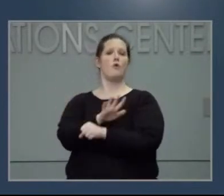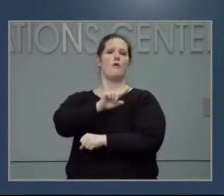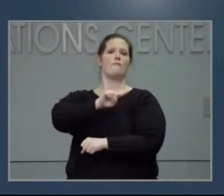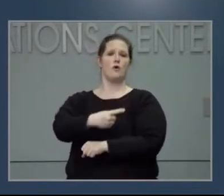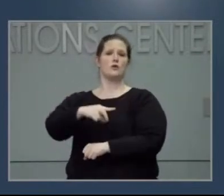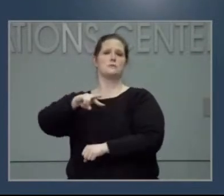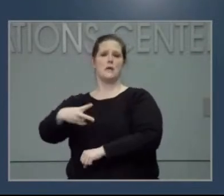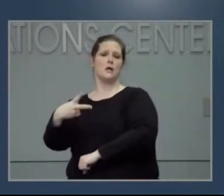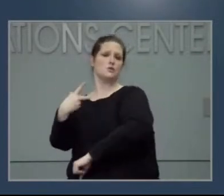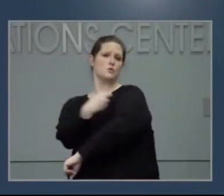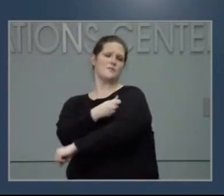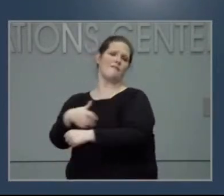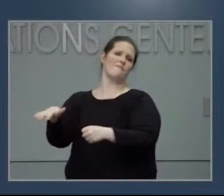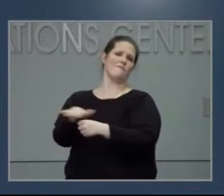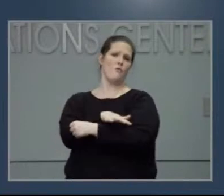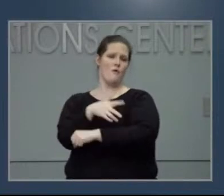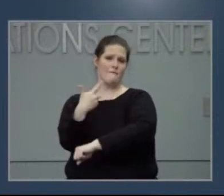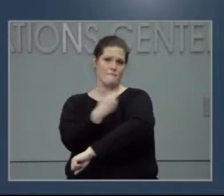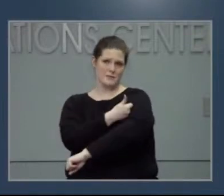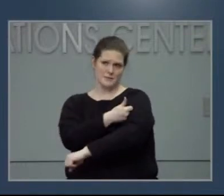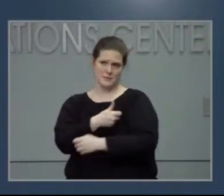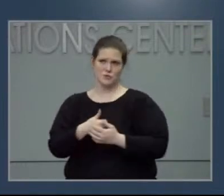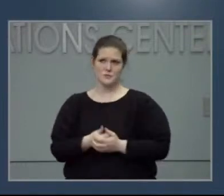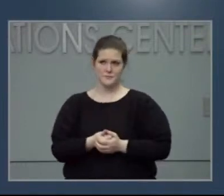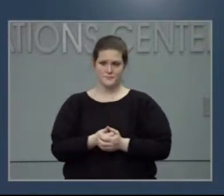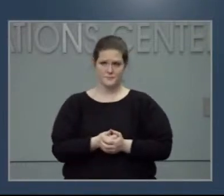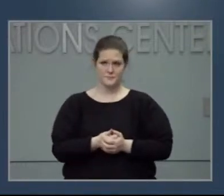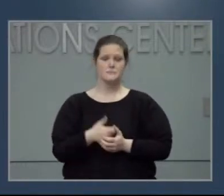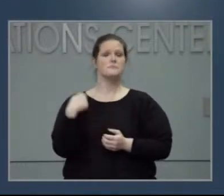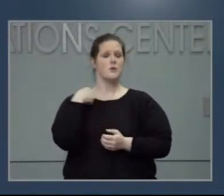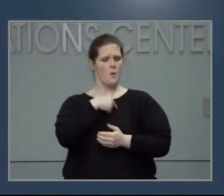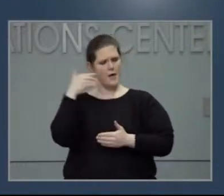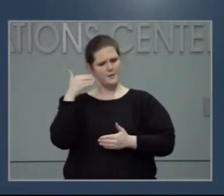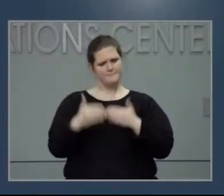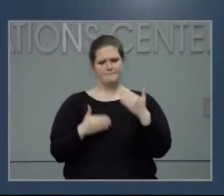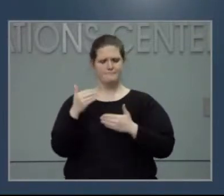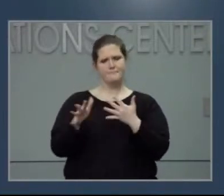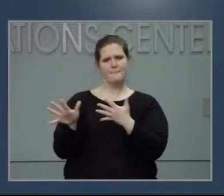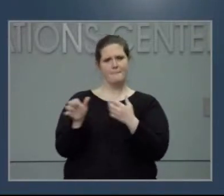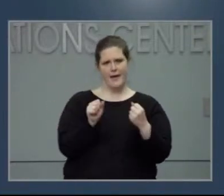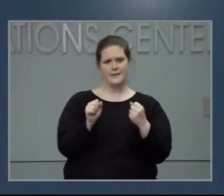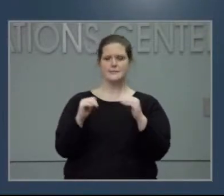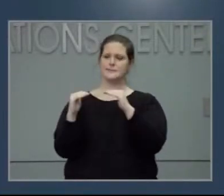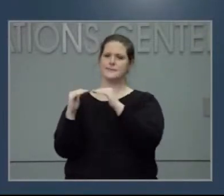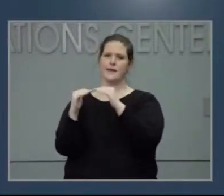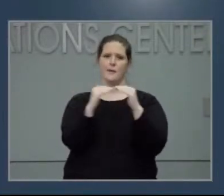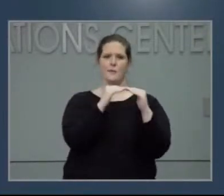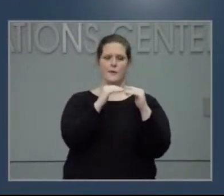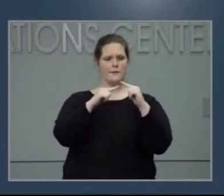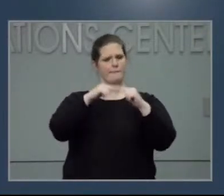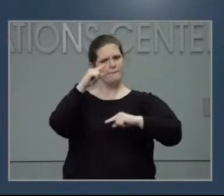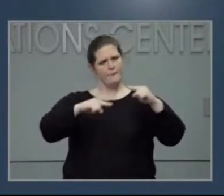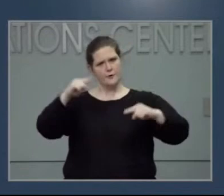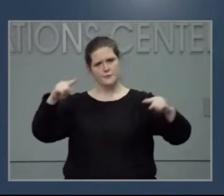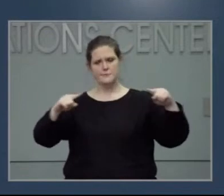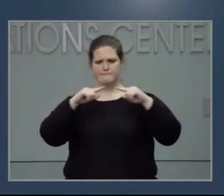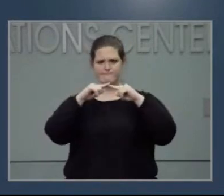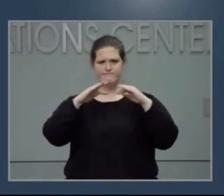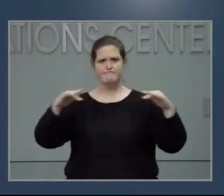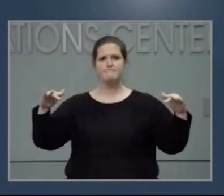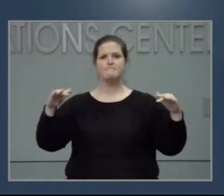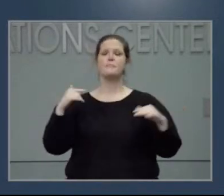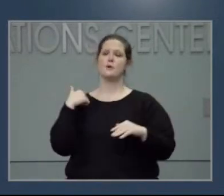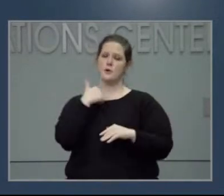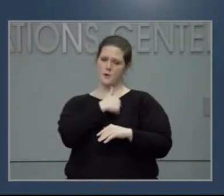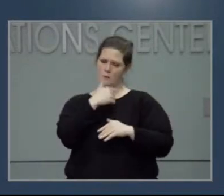speed, and we're continuing to vaccinate people in a way that's fast and fair. I want to express my gratitude to